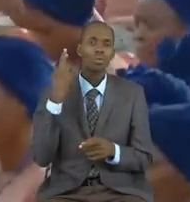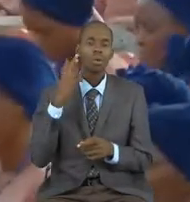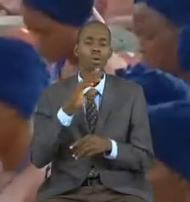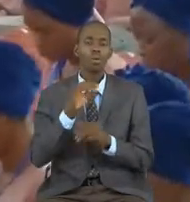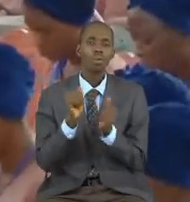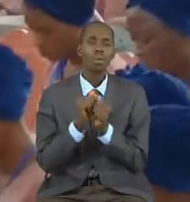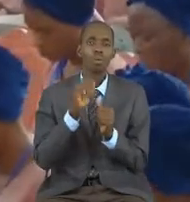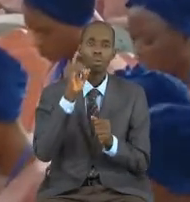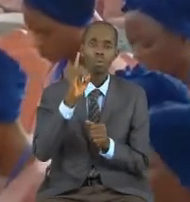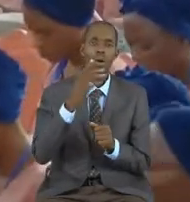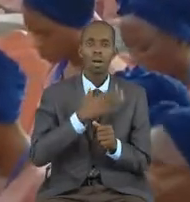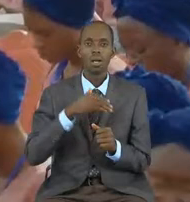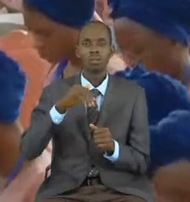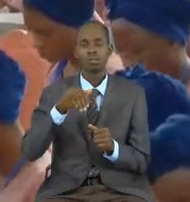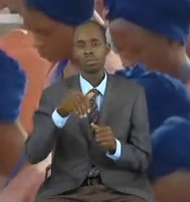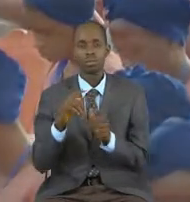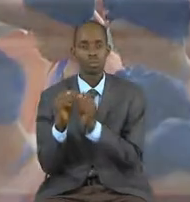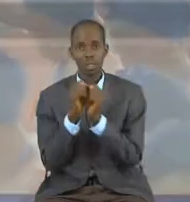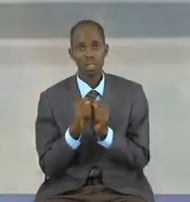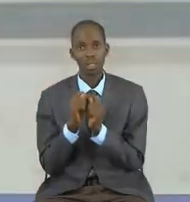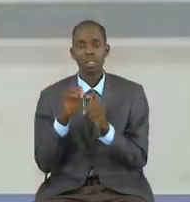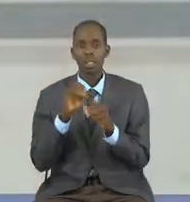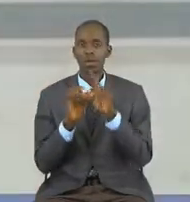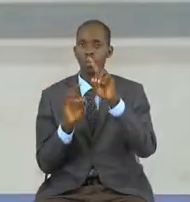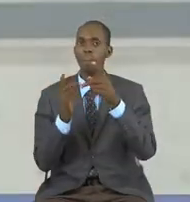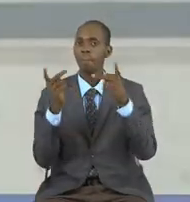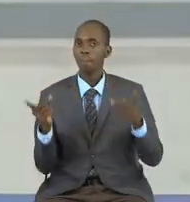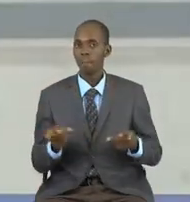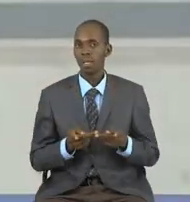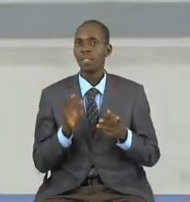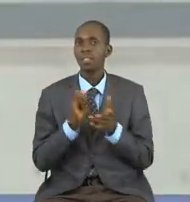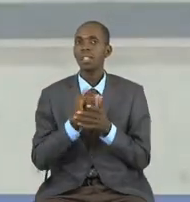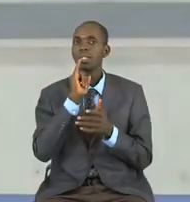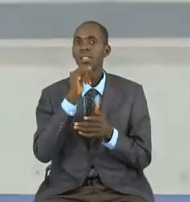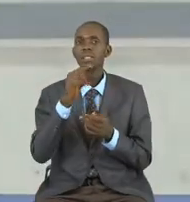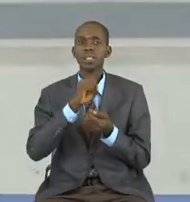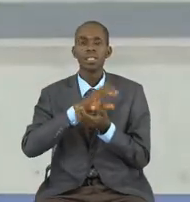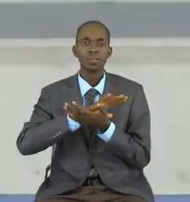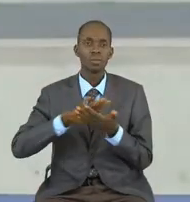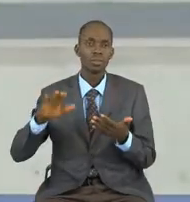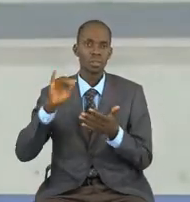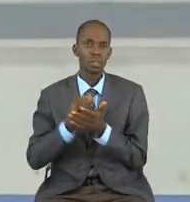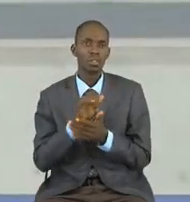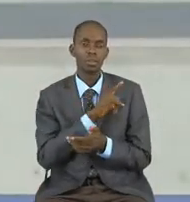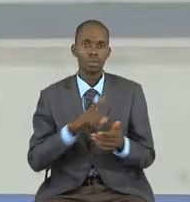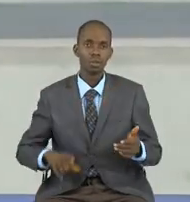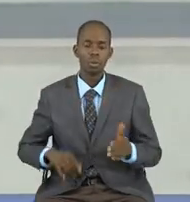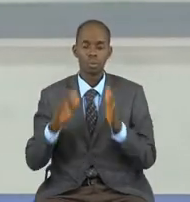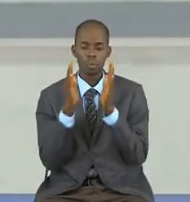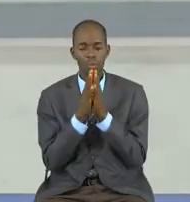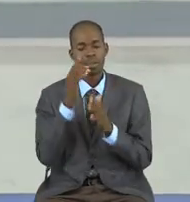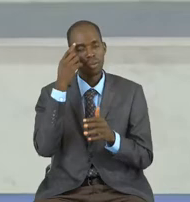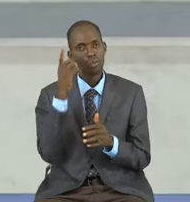accord in one place. That's the sanctification the Lord prayed for.